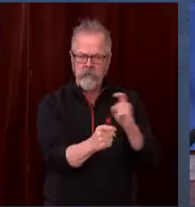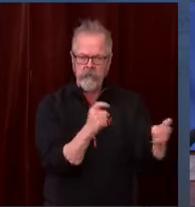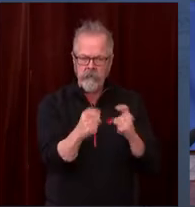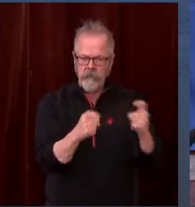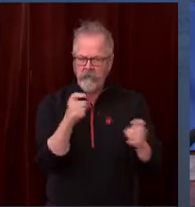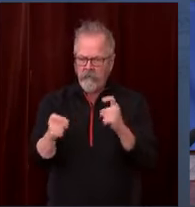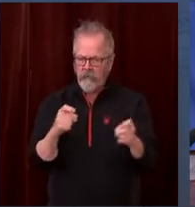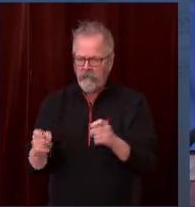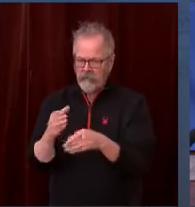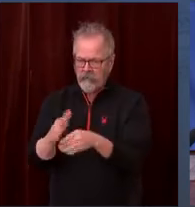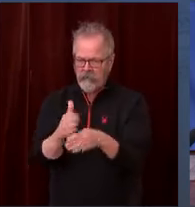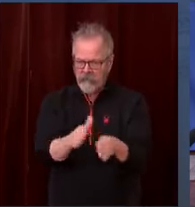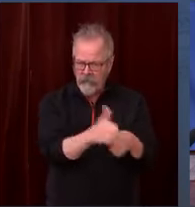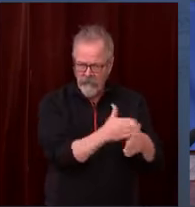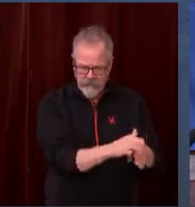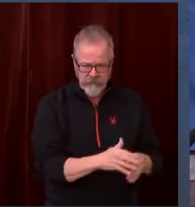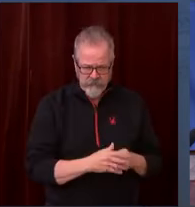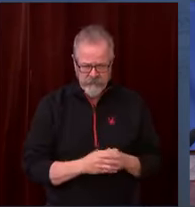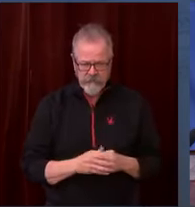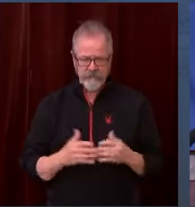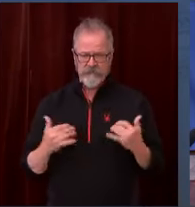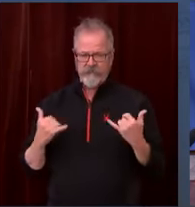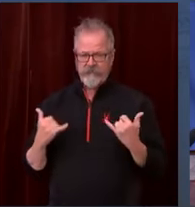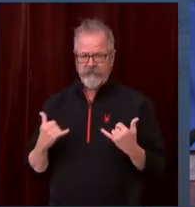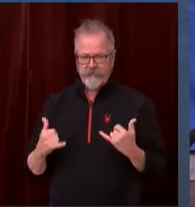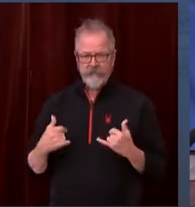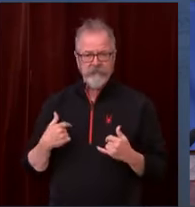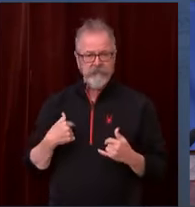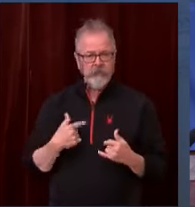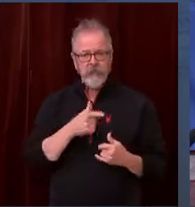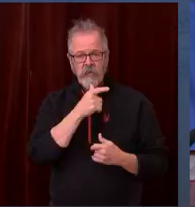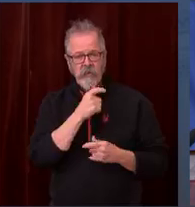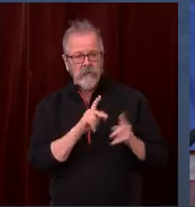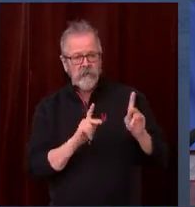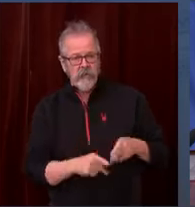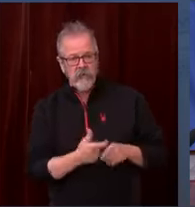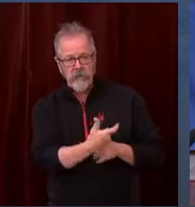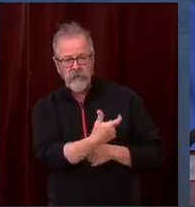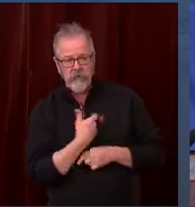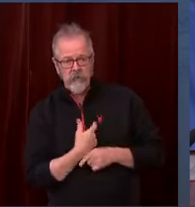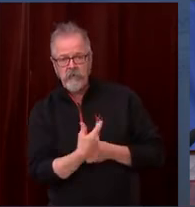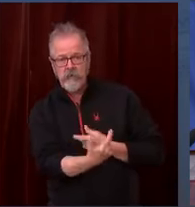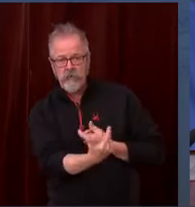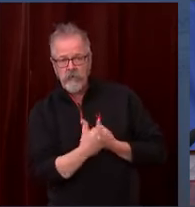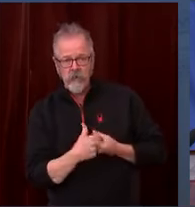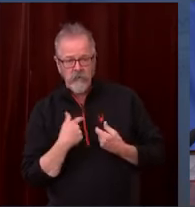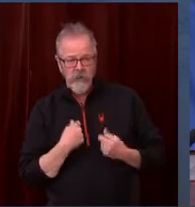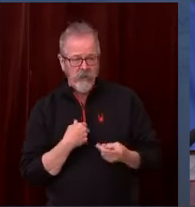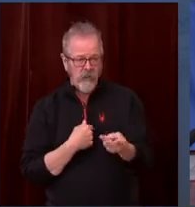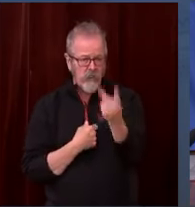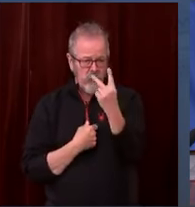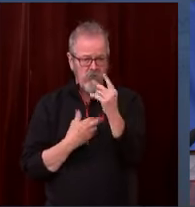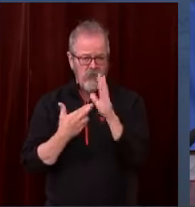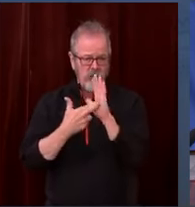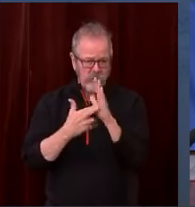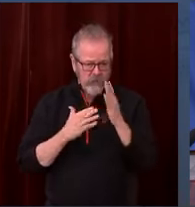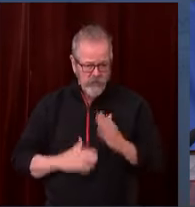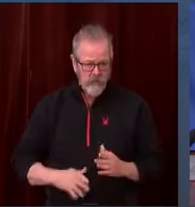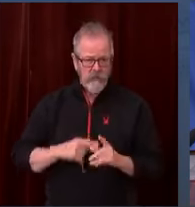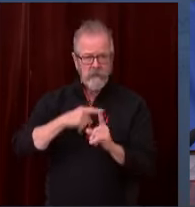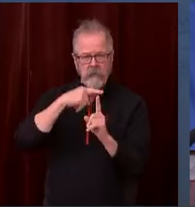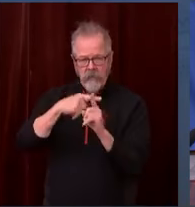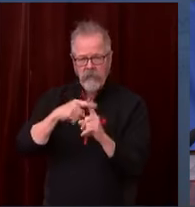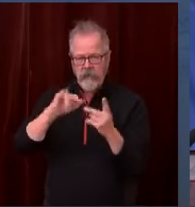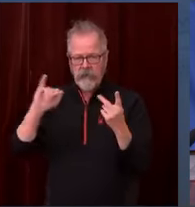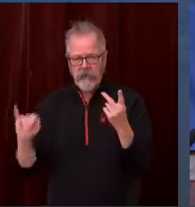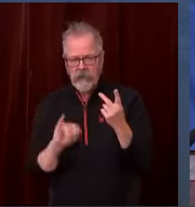Kreidler to talk about some of the legislation that is allied and supportive of these budget requests. But I am